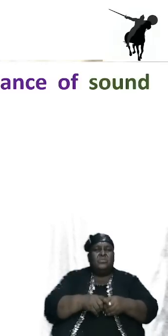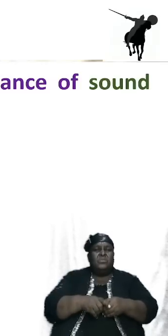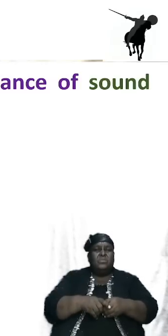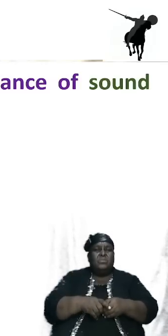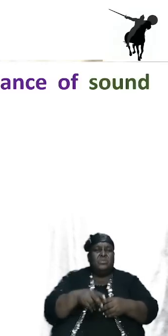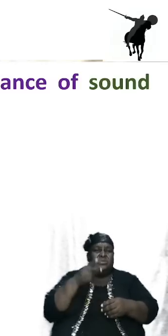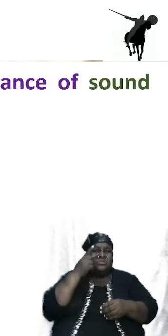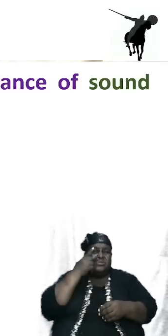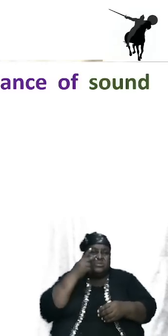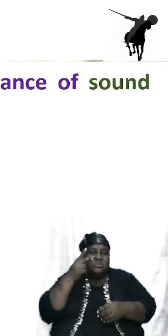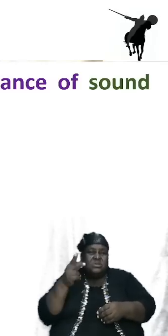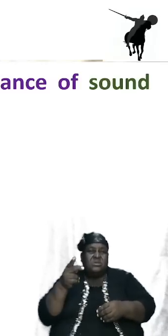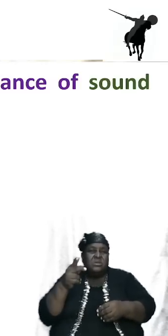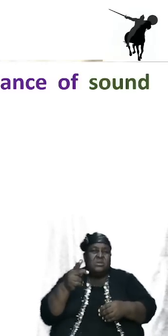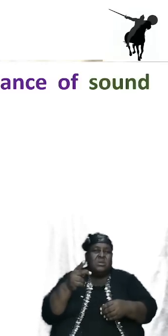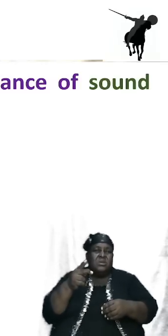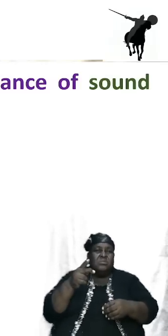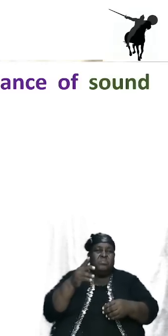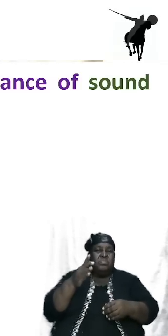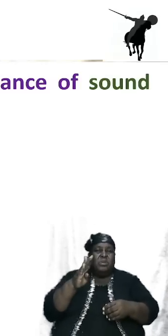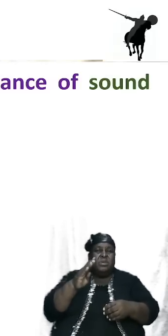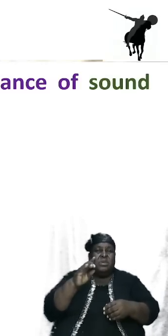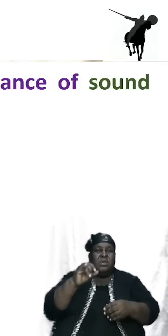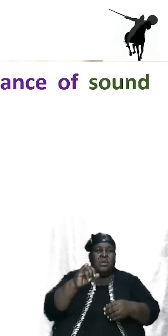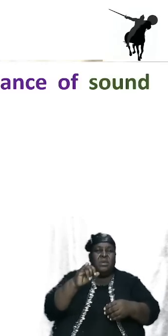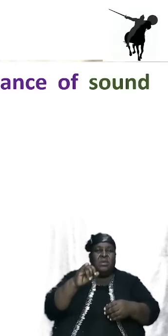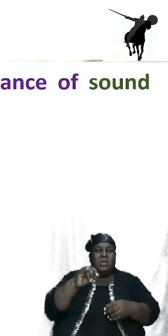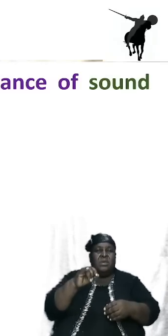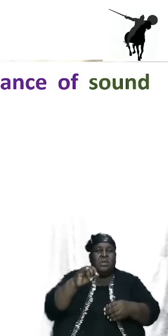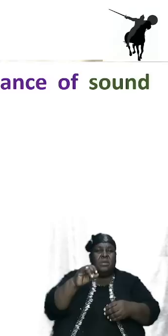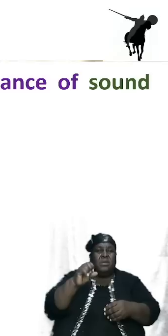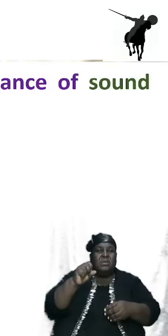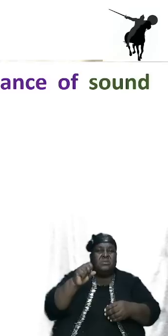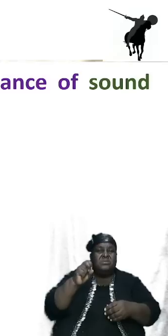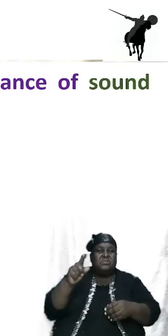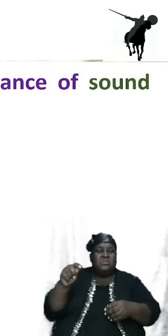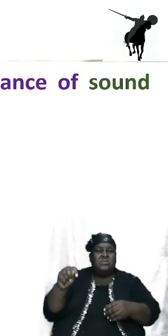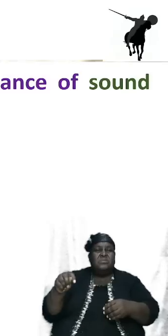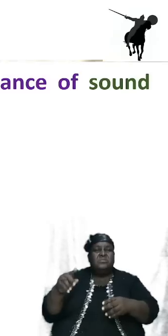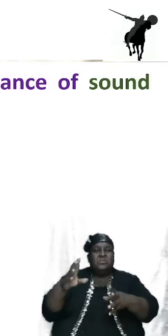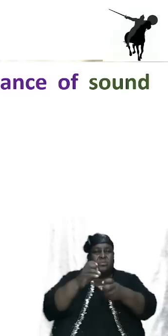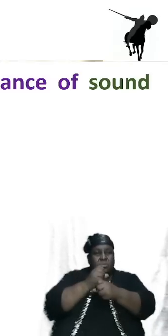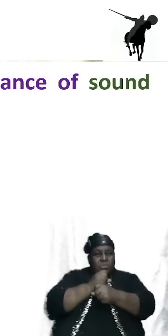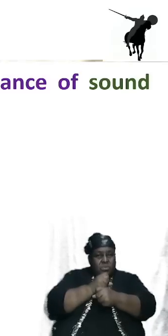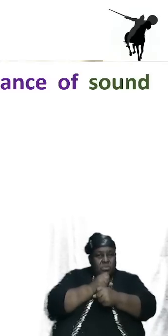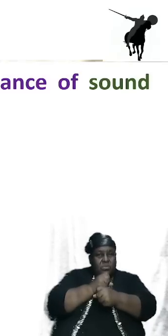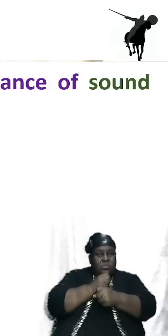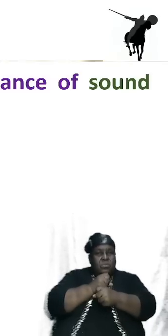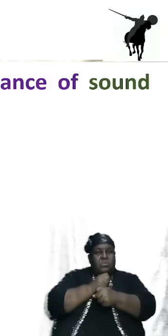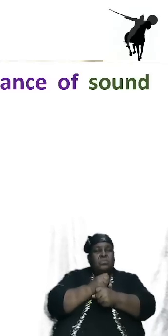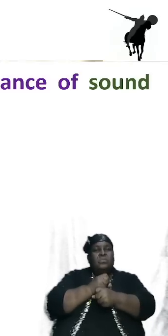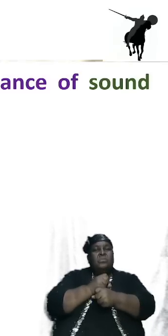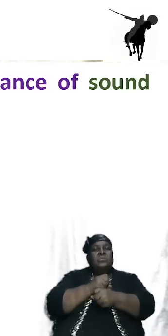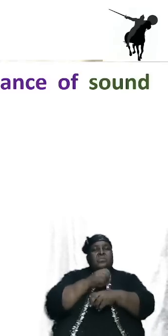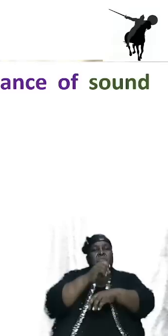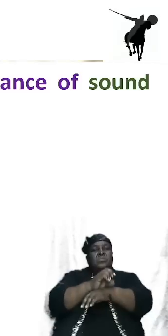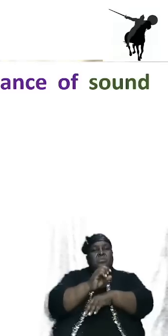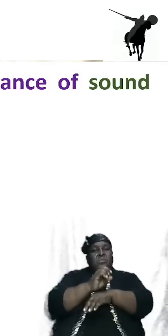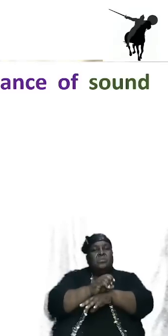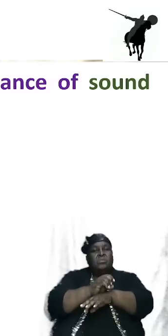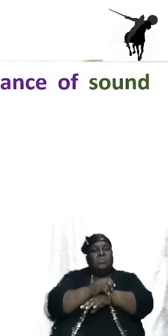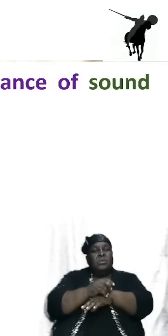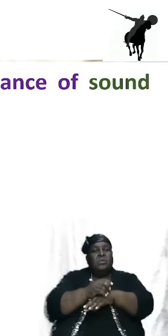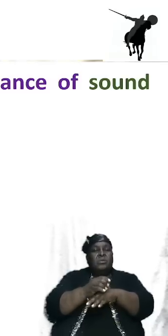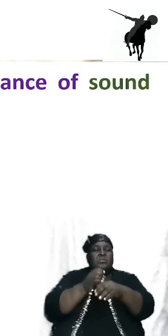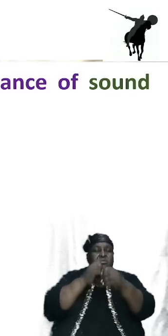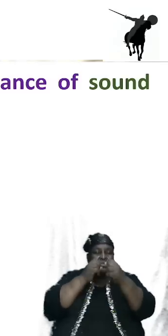biased towards the fact that sound doctrine is what should hold the church. Sound doctrine is what we